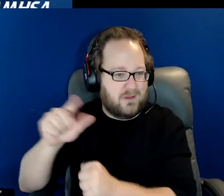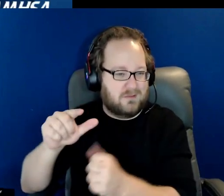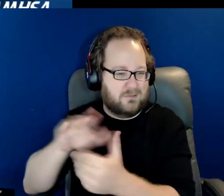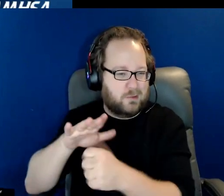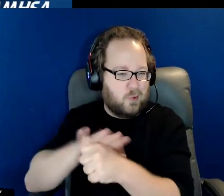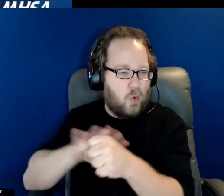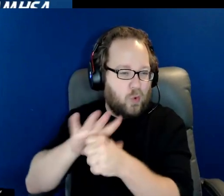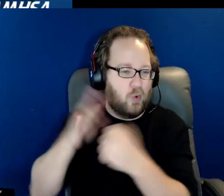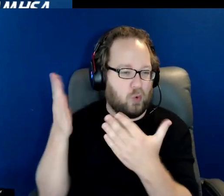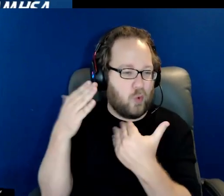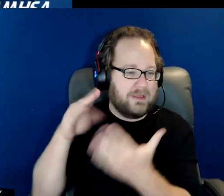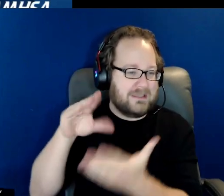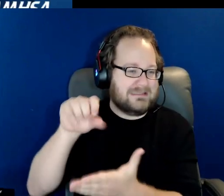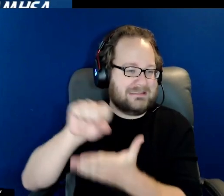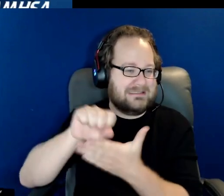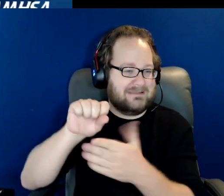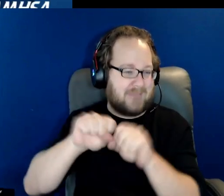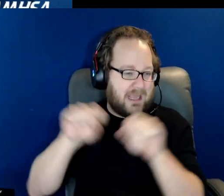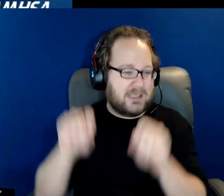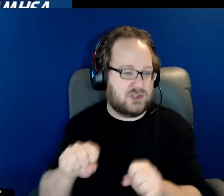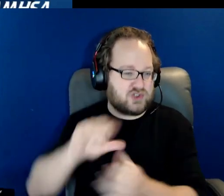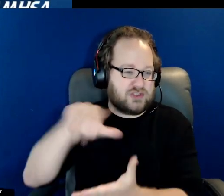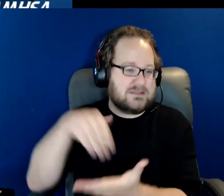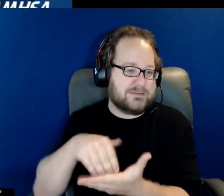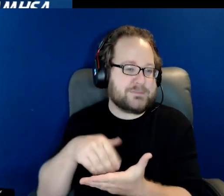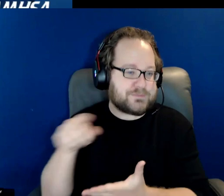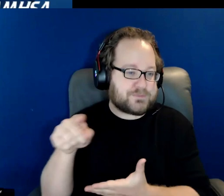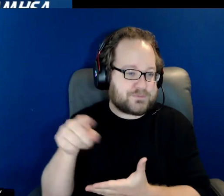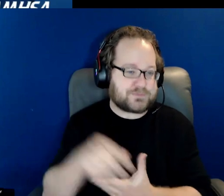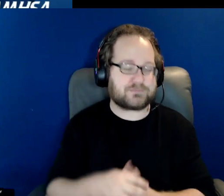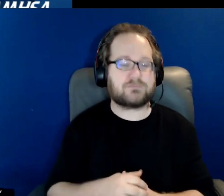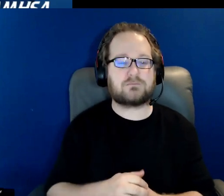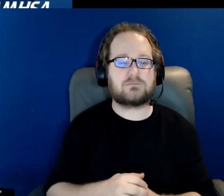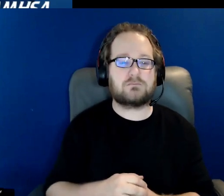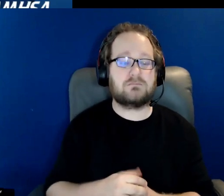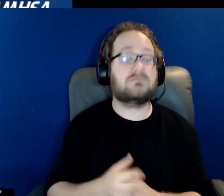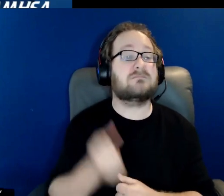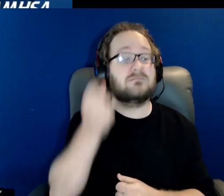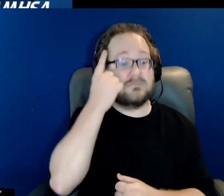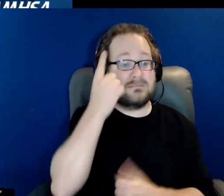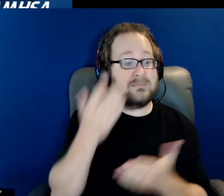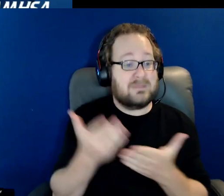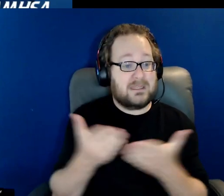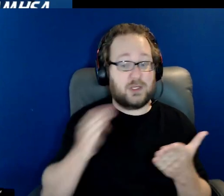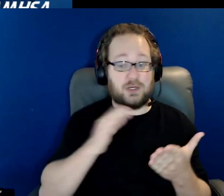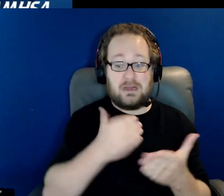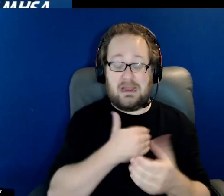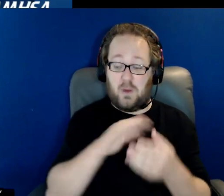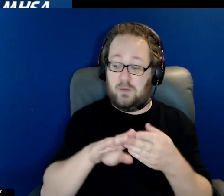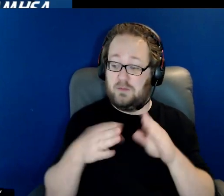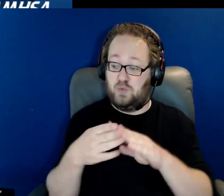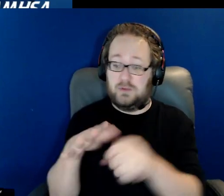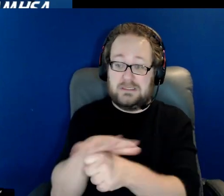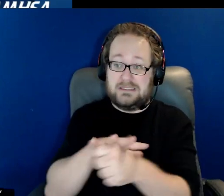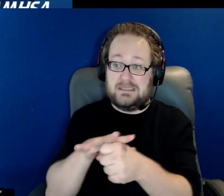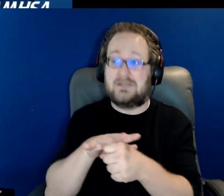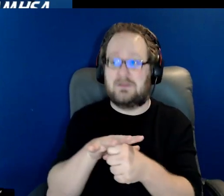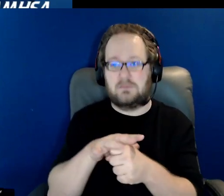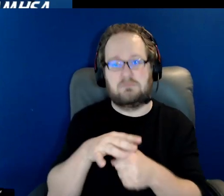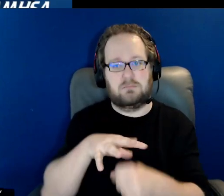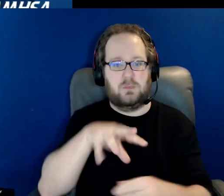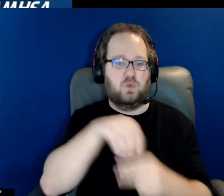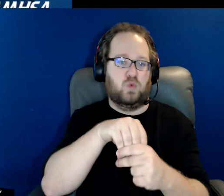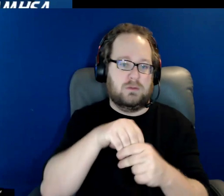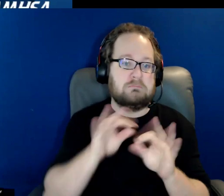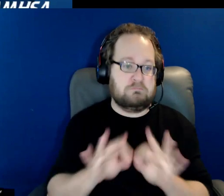in Phoenix is there's a real need to integrate these harm reduction approaches for people who are using substances into those cooling